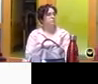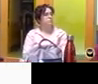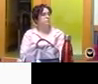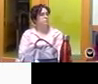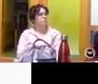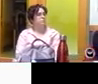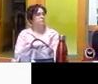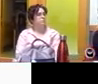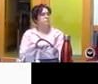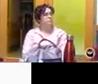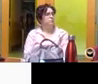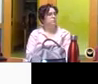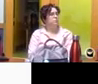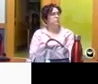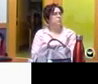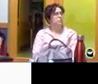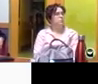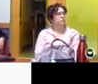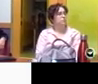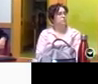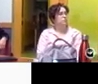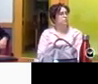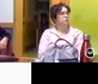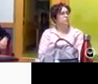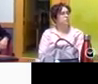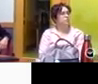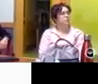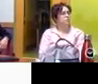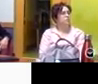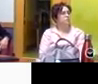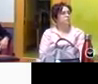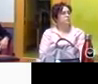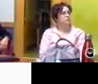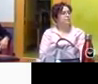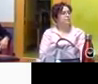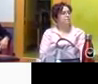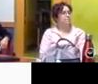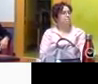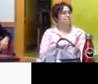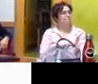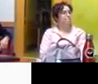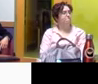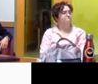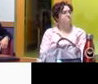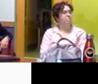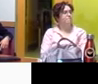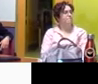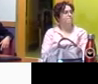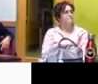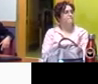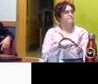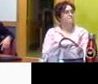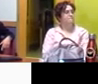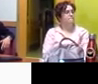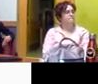and we're seeing most of the abortions that are done here in the US are medication abortion now. And so that means that most people are doing self-managed abortion